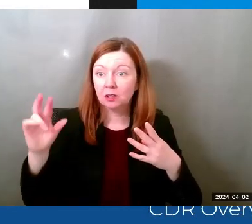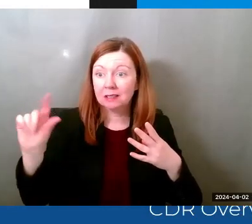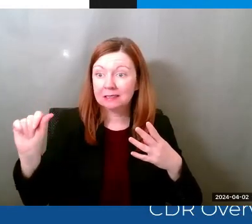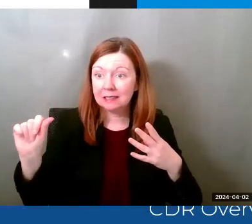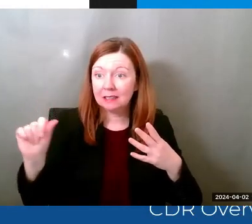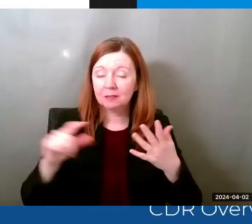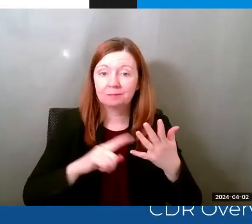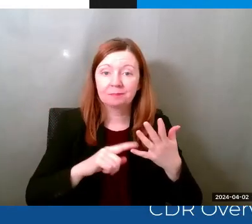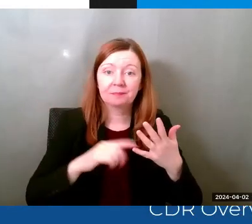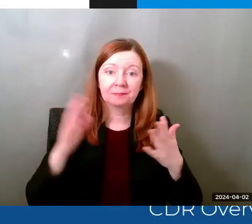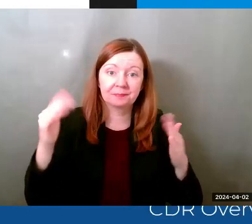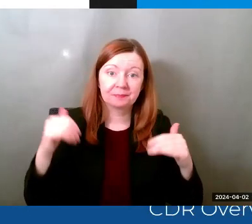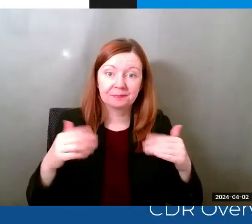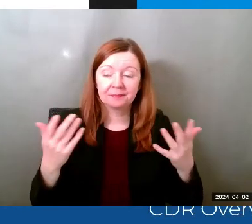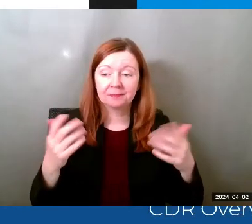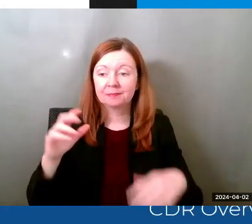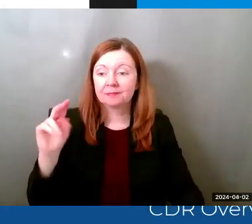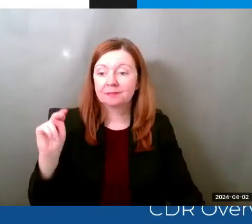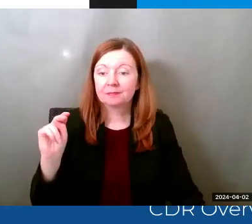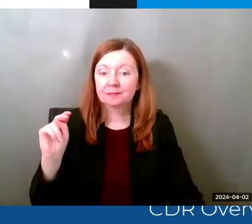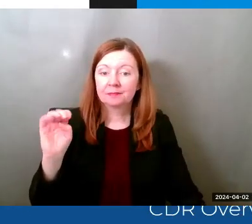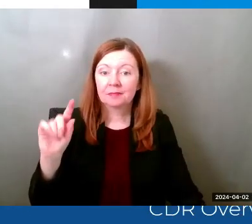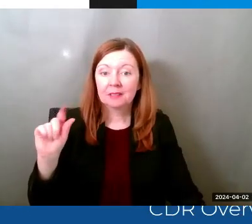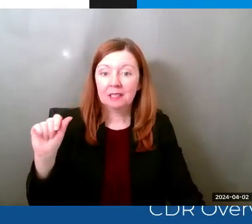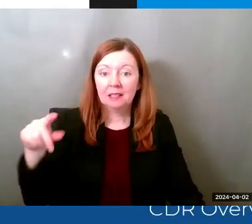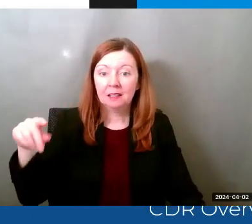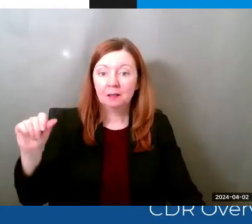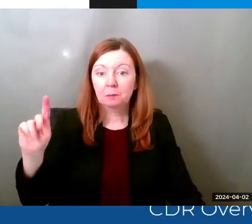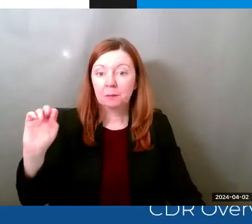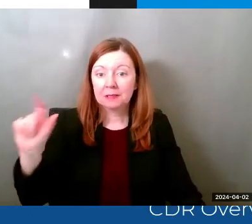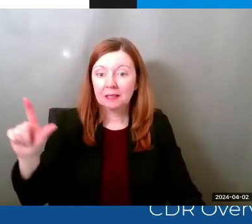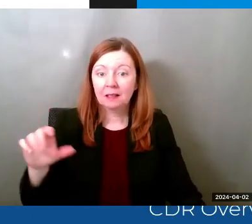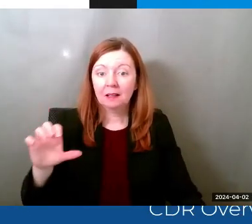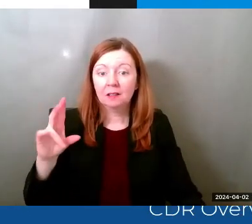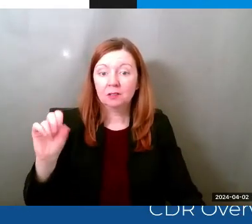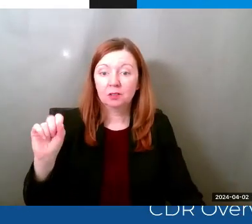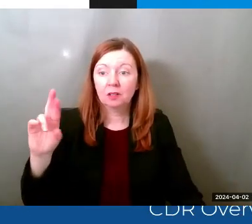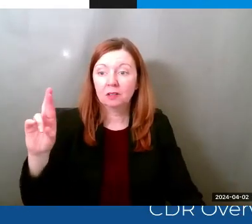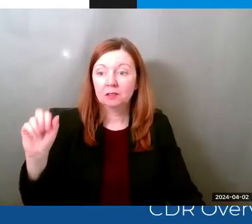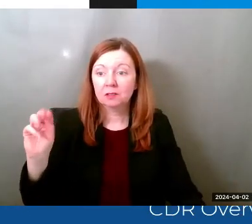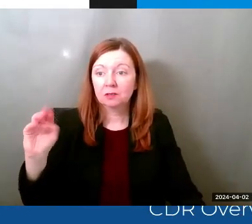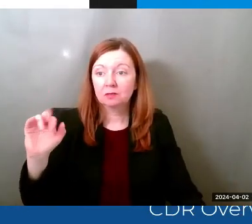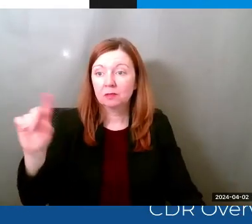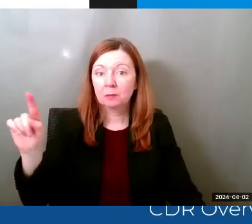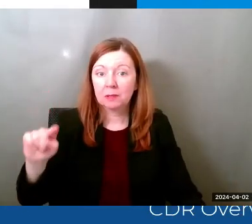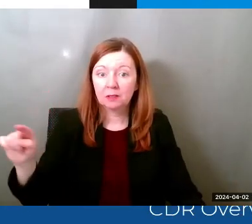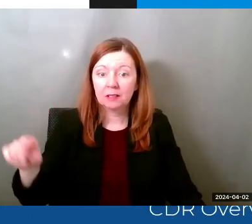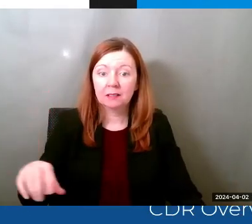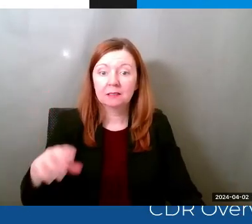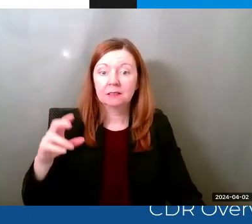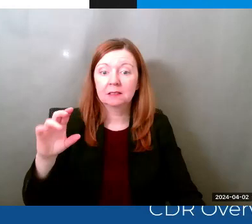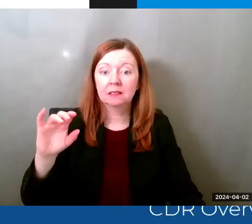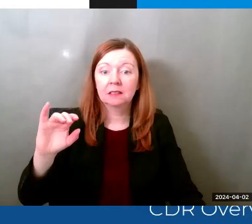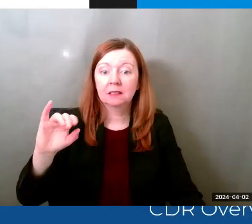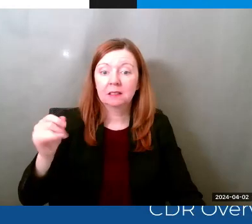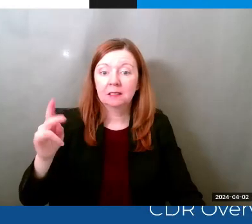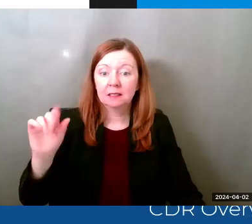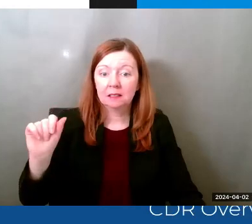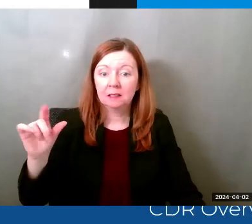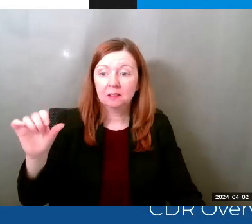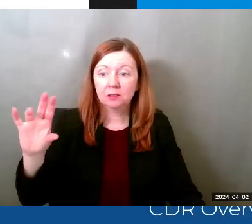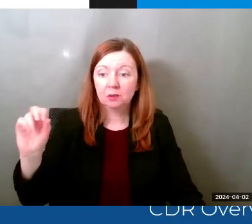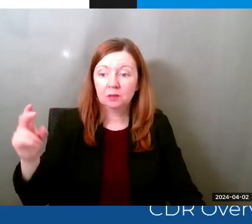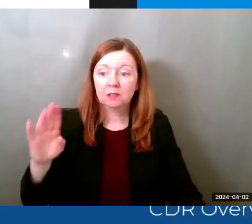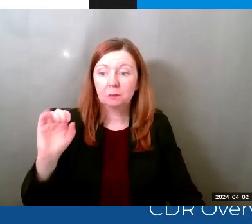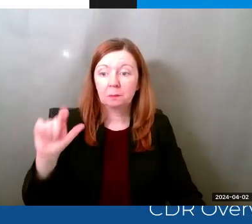Seeing none. Nita Patel, Charles Ramirez, Eli Storch, Bill